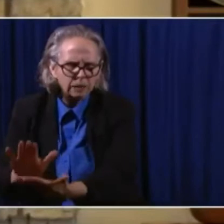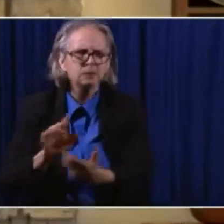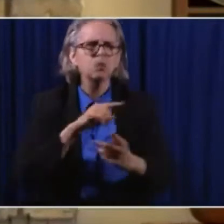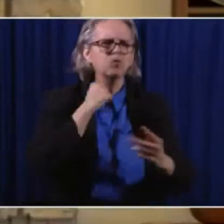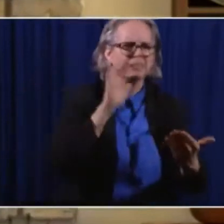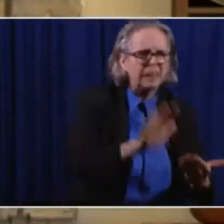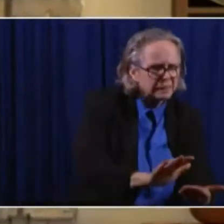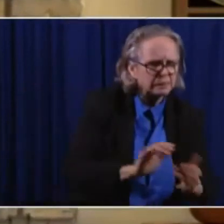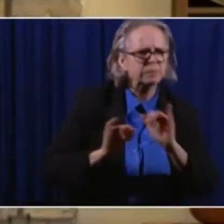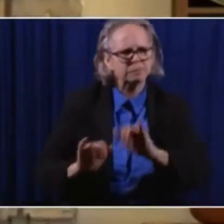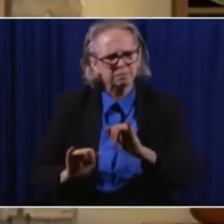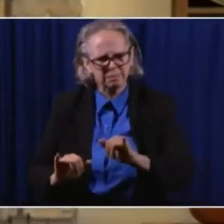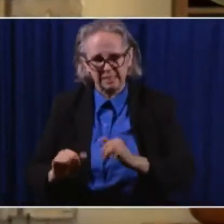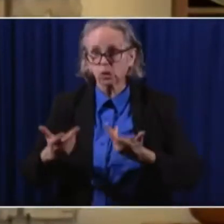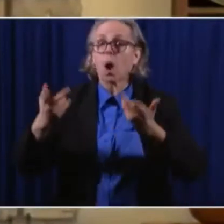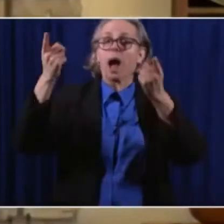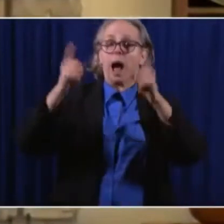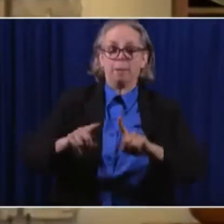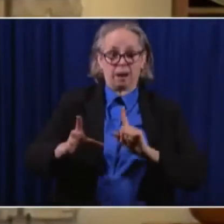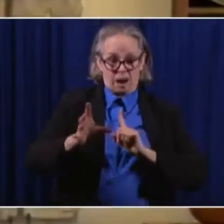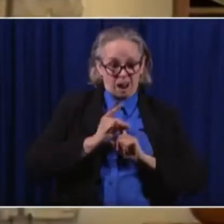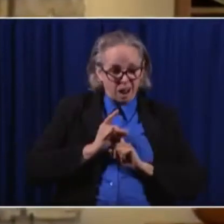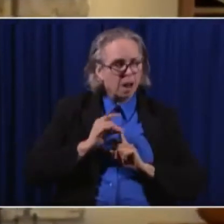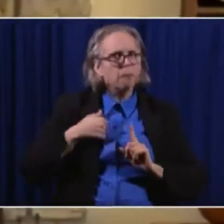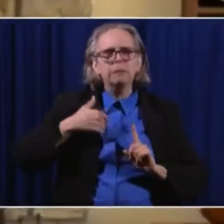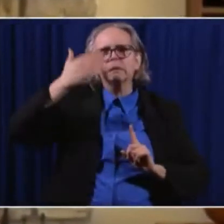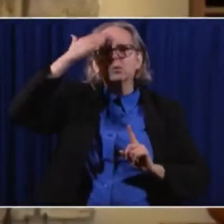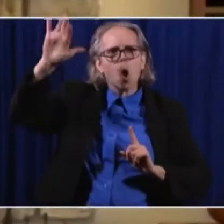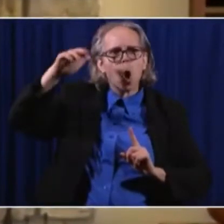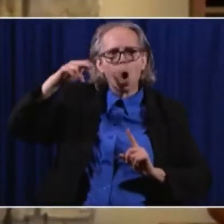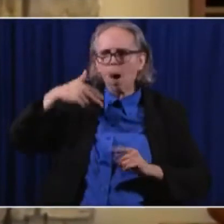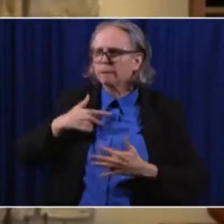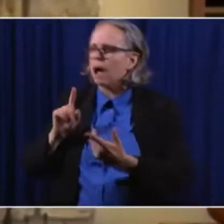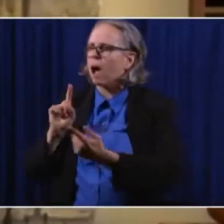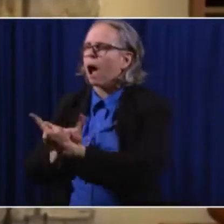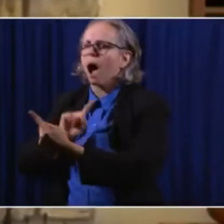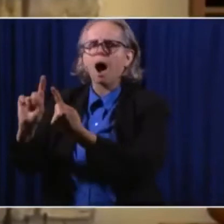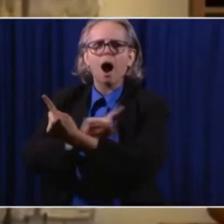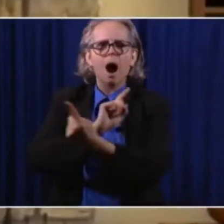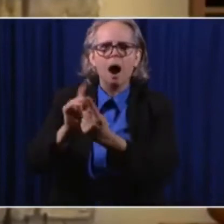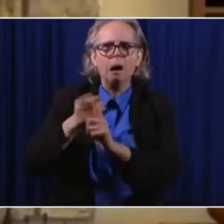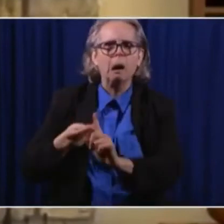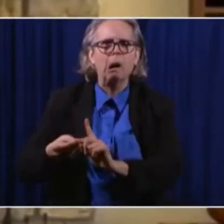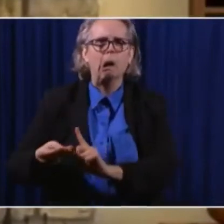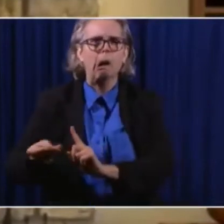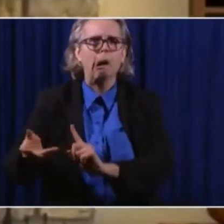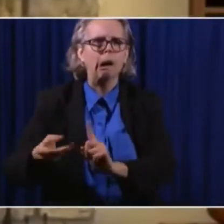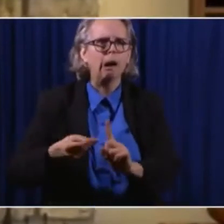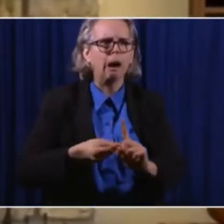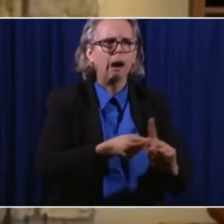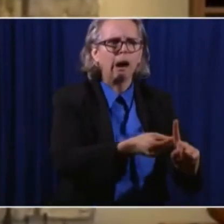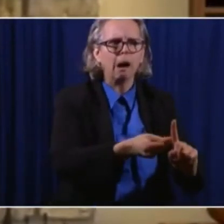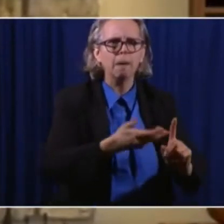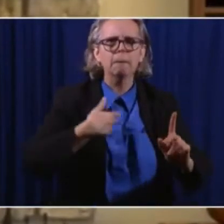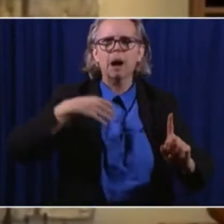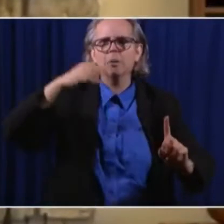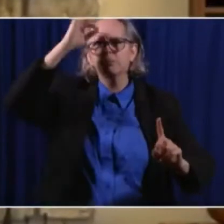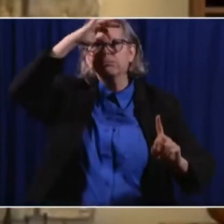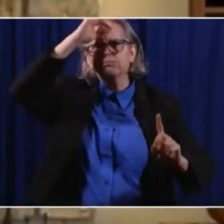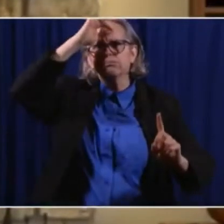have it. You can look back in the spring, or you can look back in